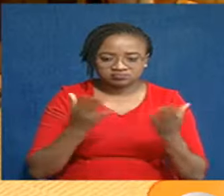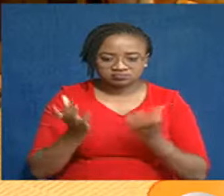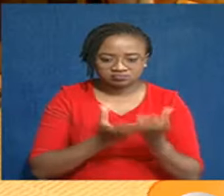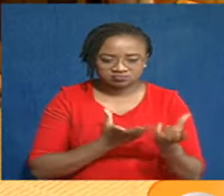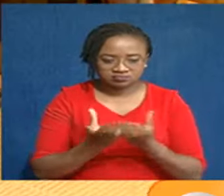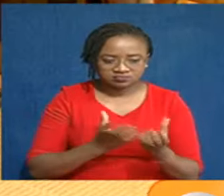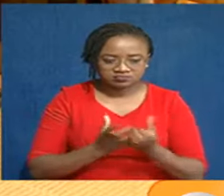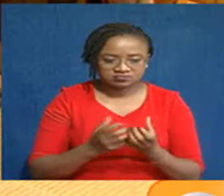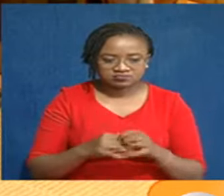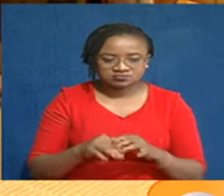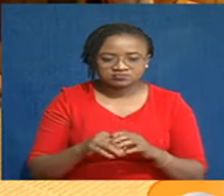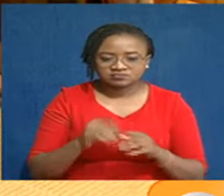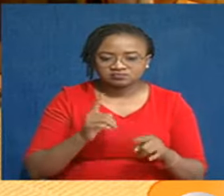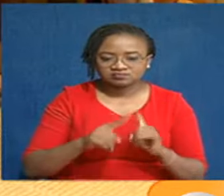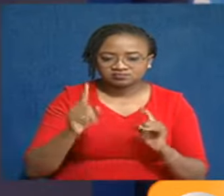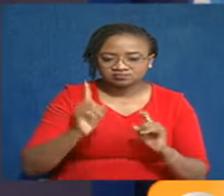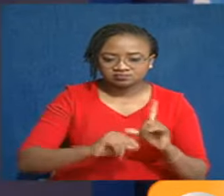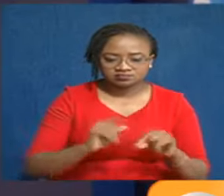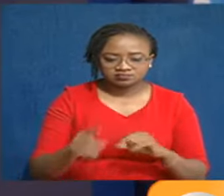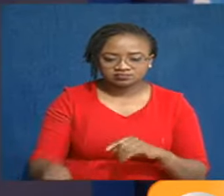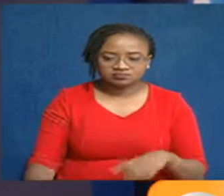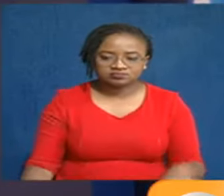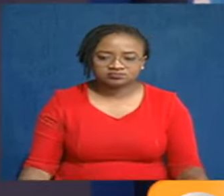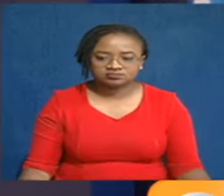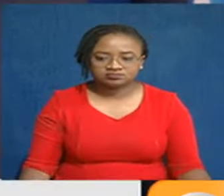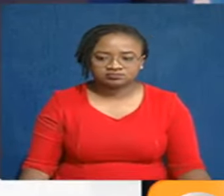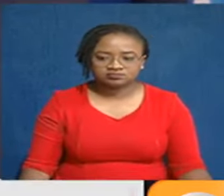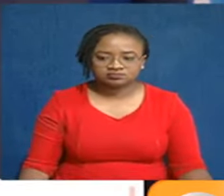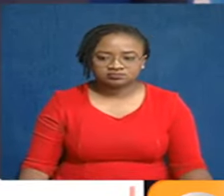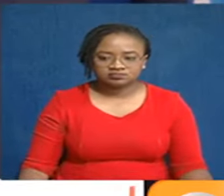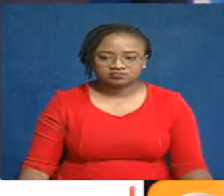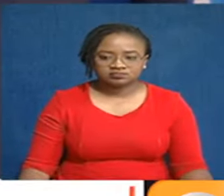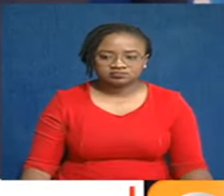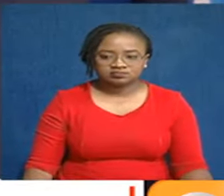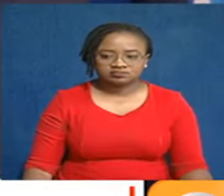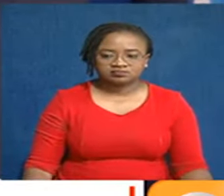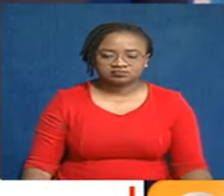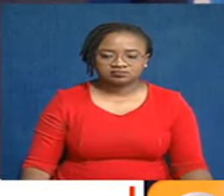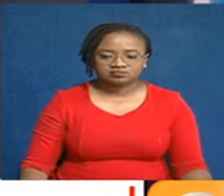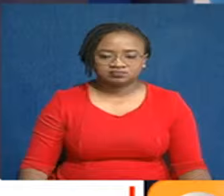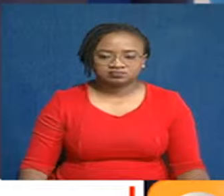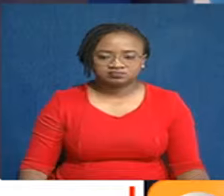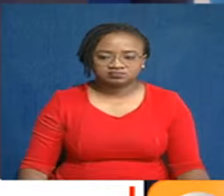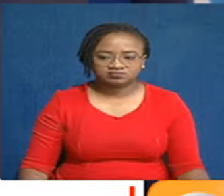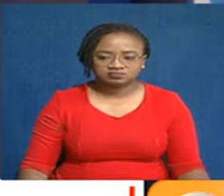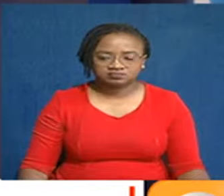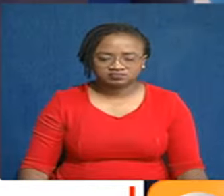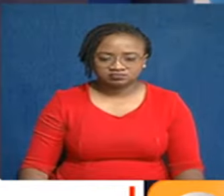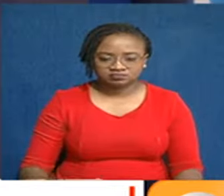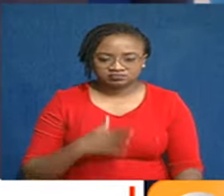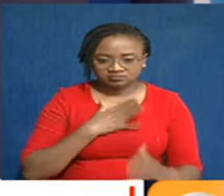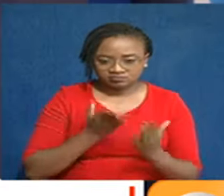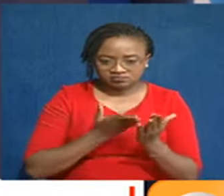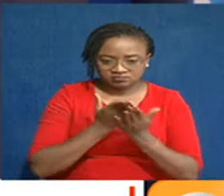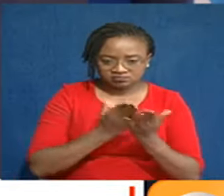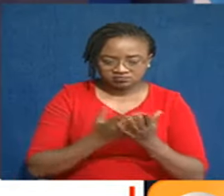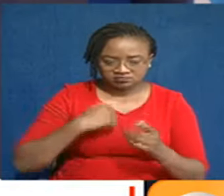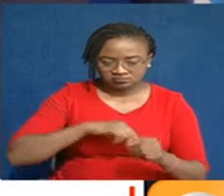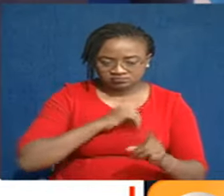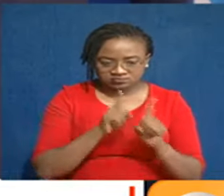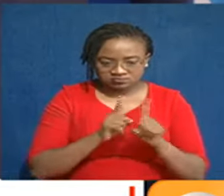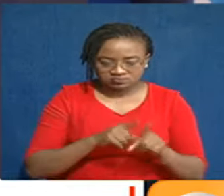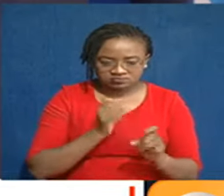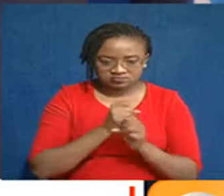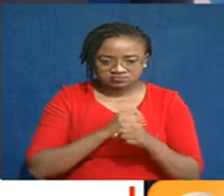business at minimal costs. And within our Mastercard proposition, we also ensure that that